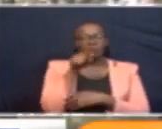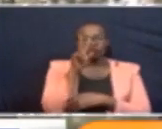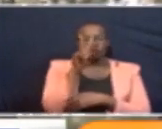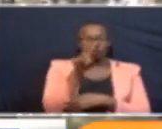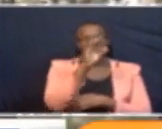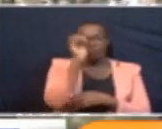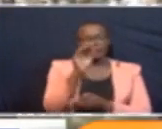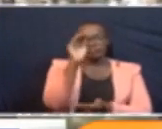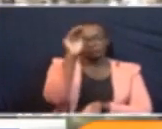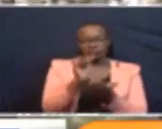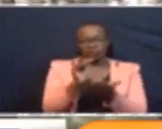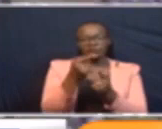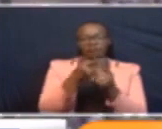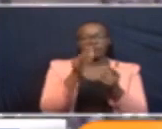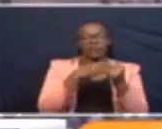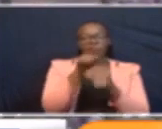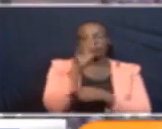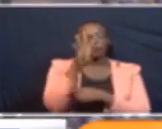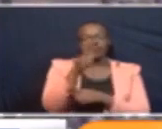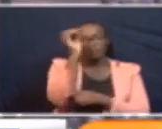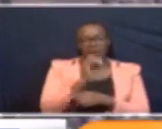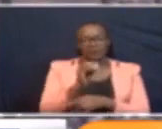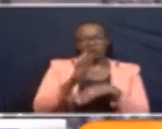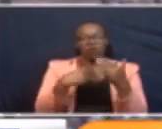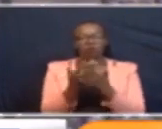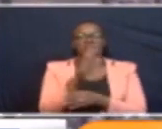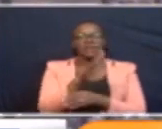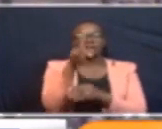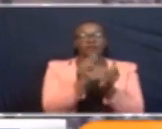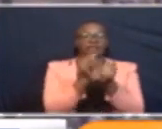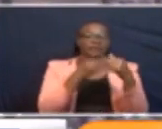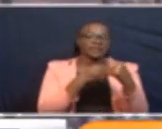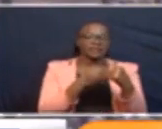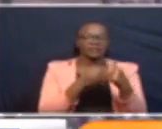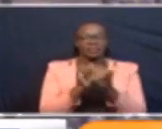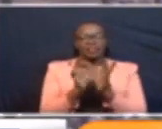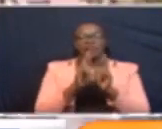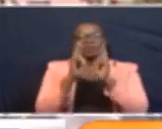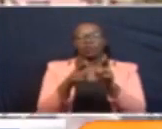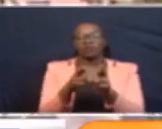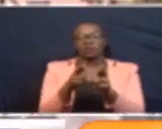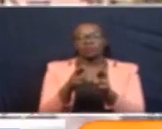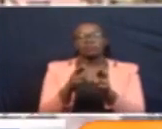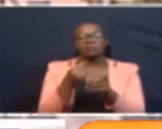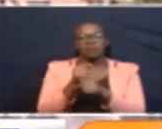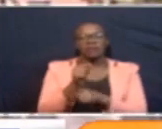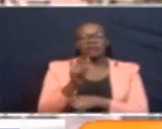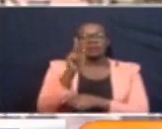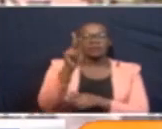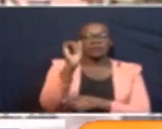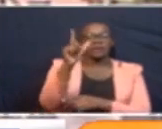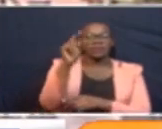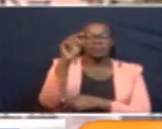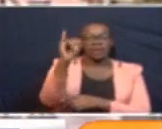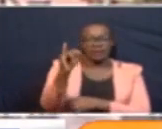decline from the 9.4% total returns recorded in 2017. The report ranks Kilimani, Westlands and the Digwa as